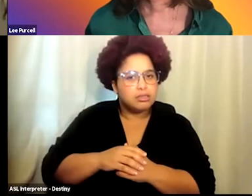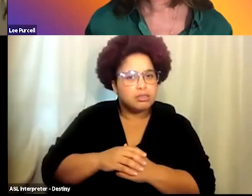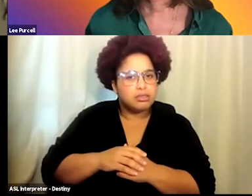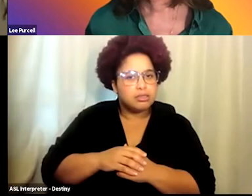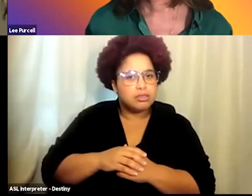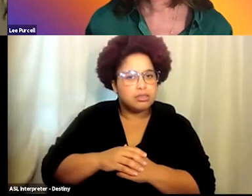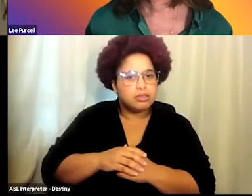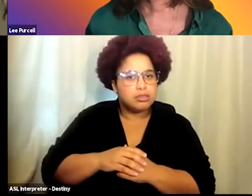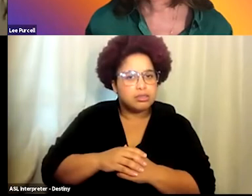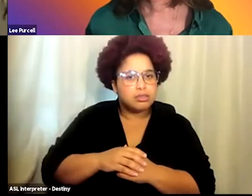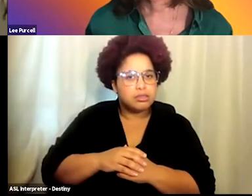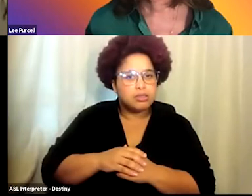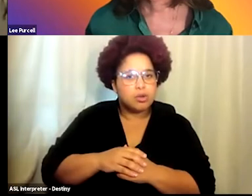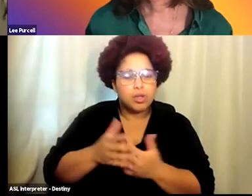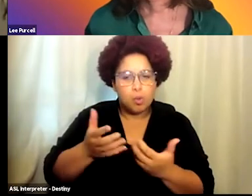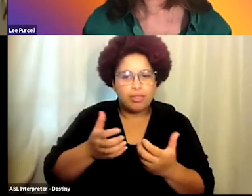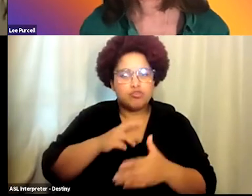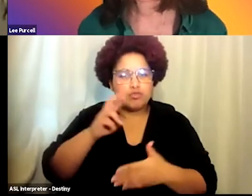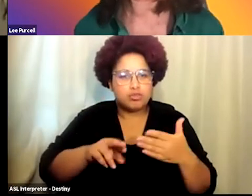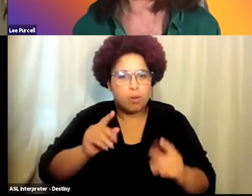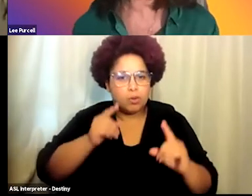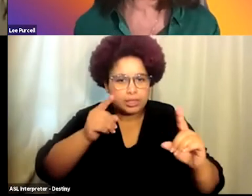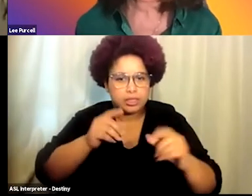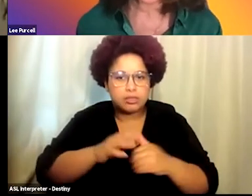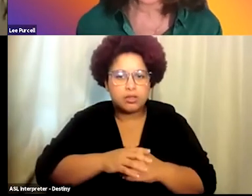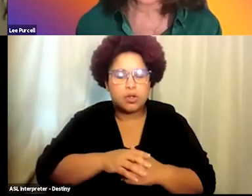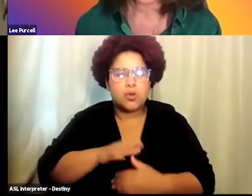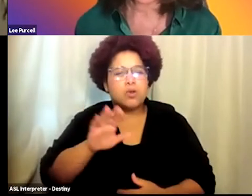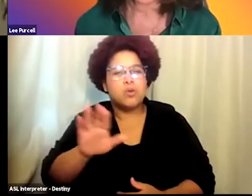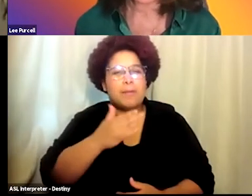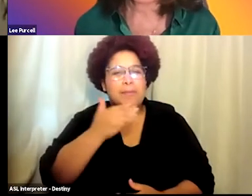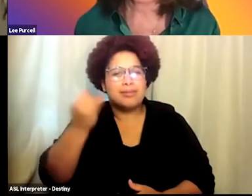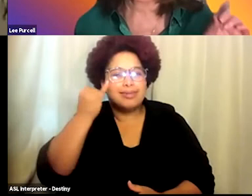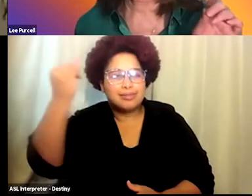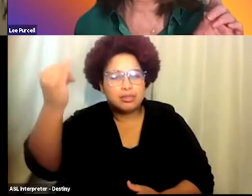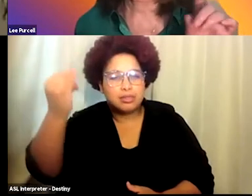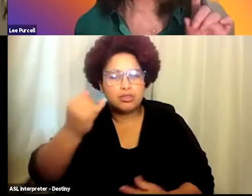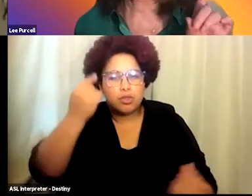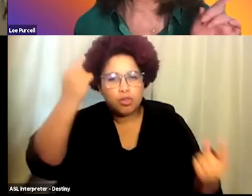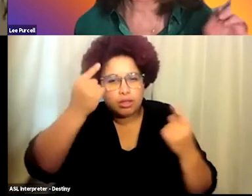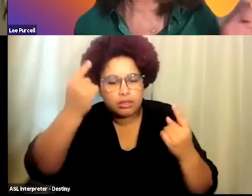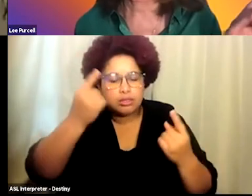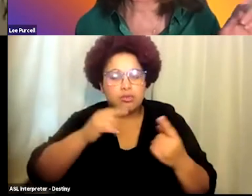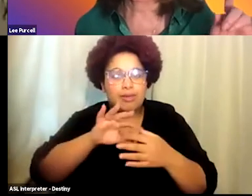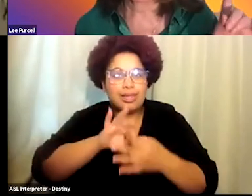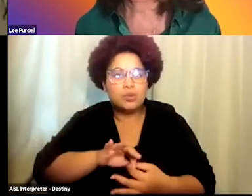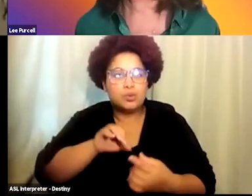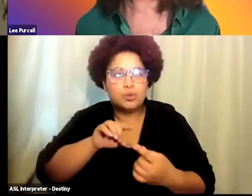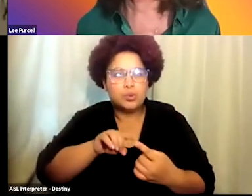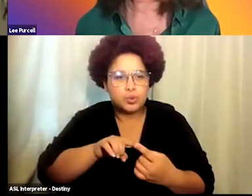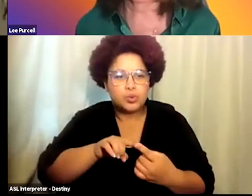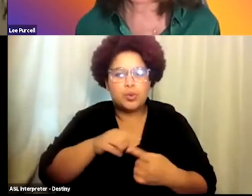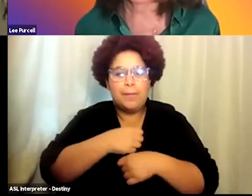said we're going to try to make this result oriented. What is what are your best ideas or thoughts about how we can make